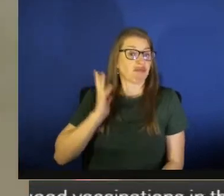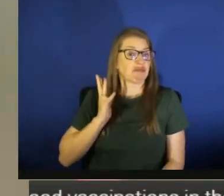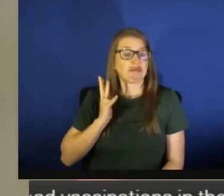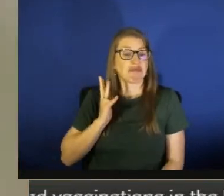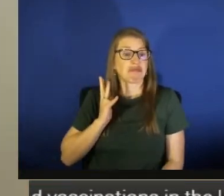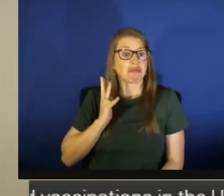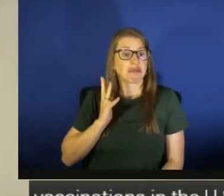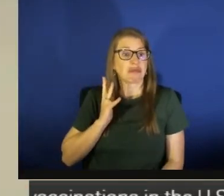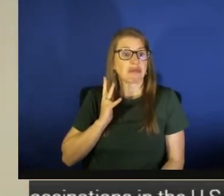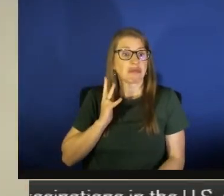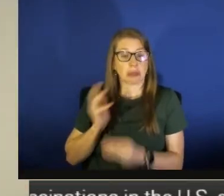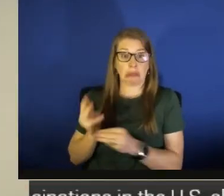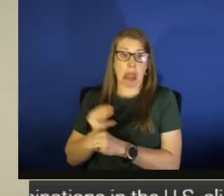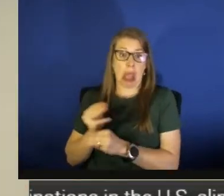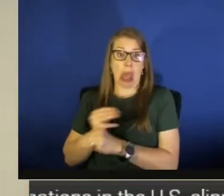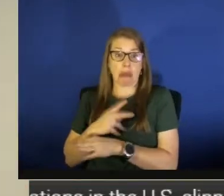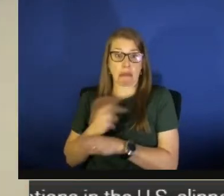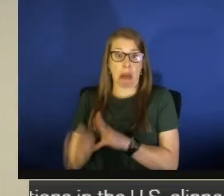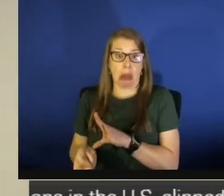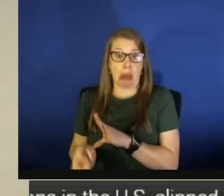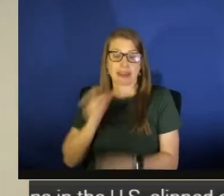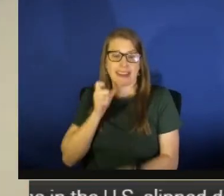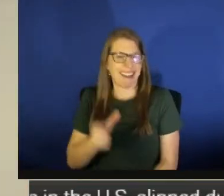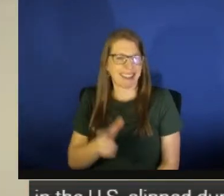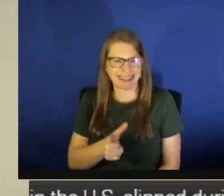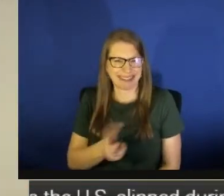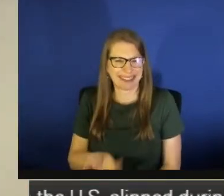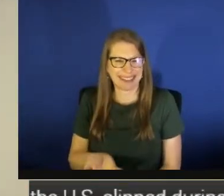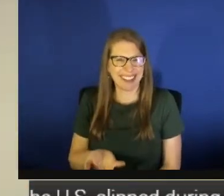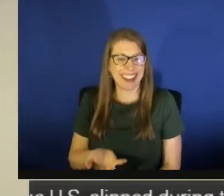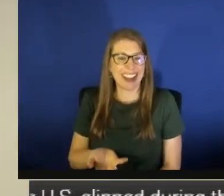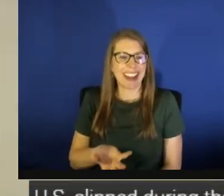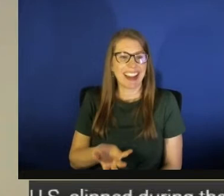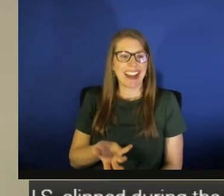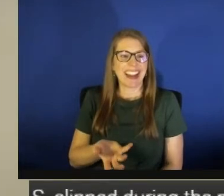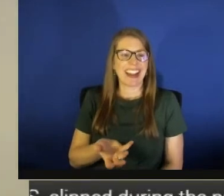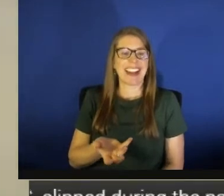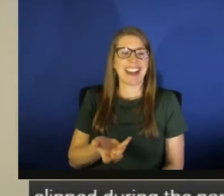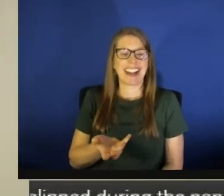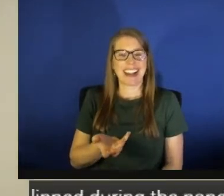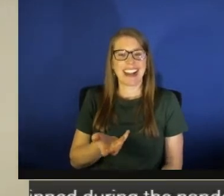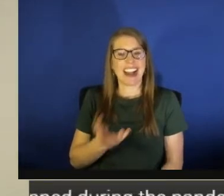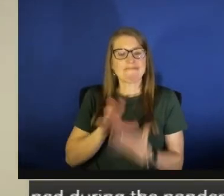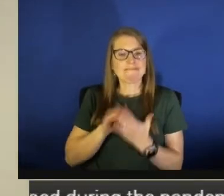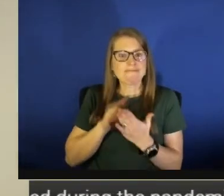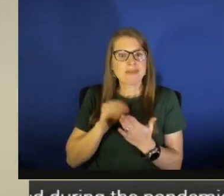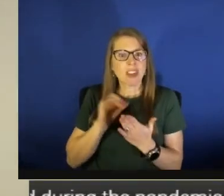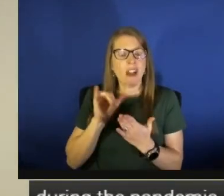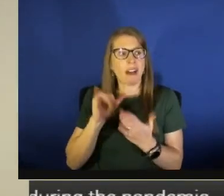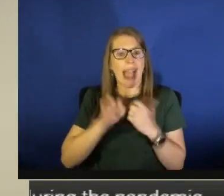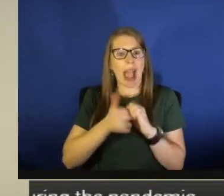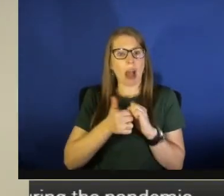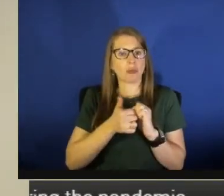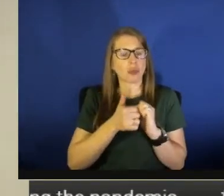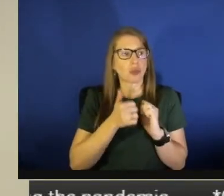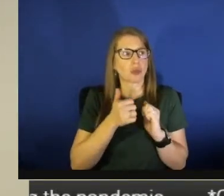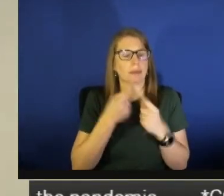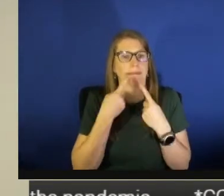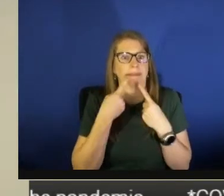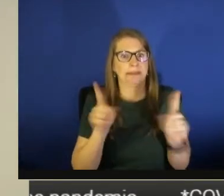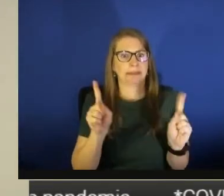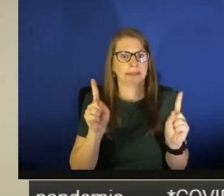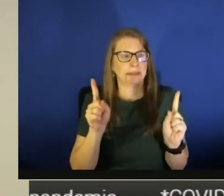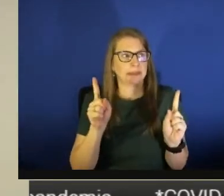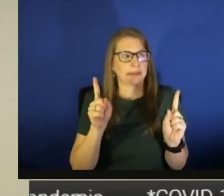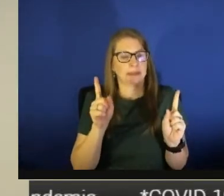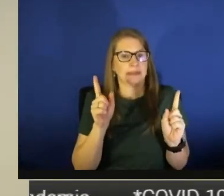math, have gotten better used to statistics and how to deliver those in a digestible way for viewers. I think that was a big learning curve